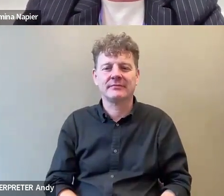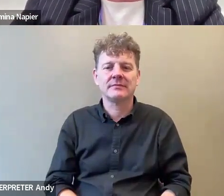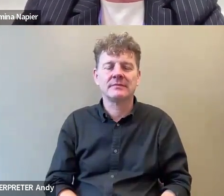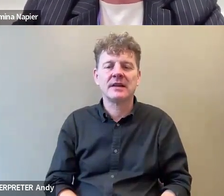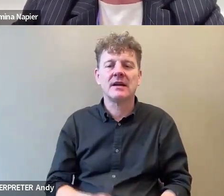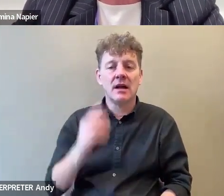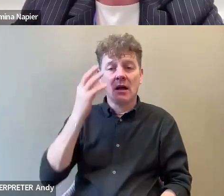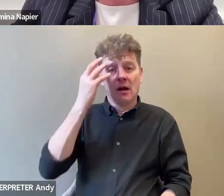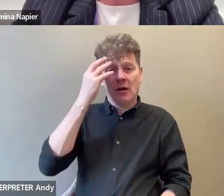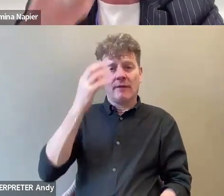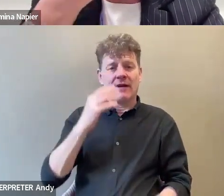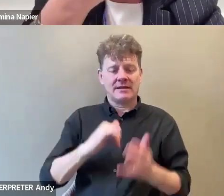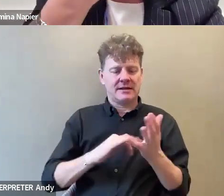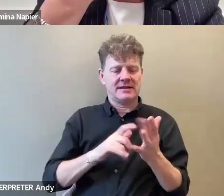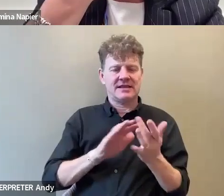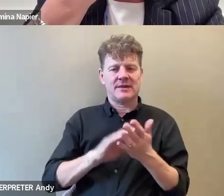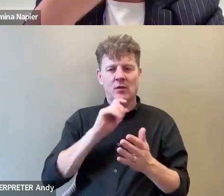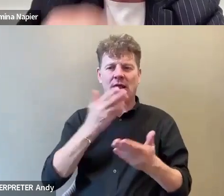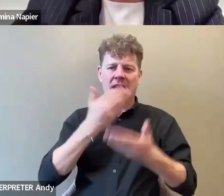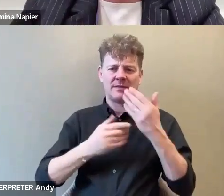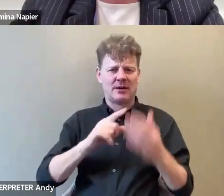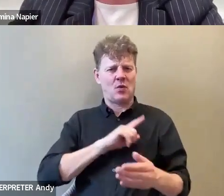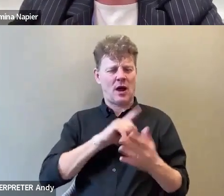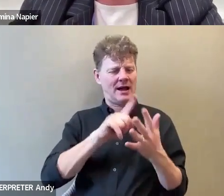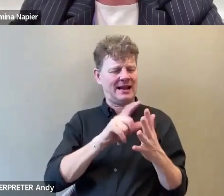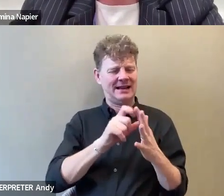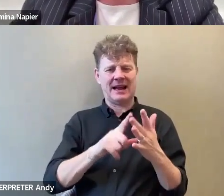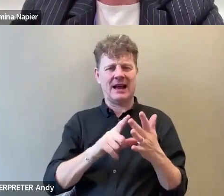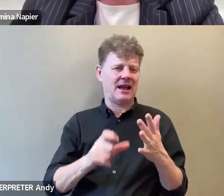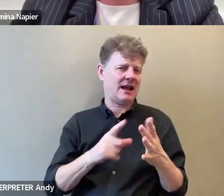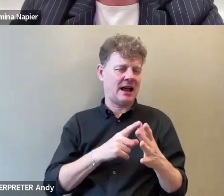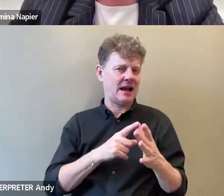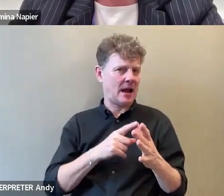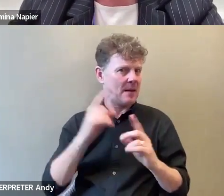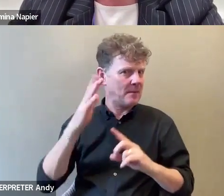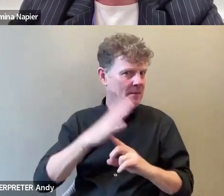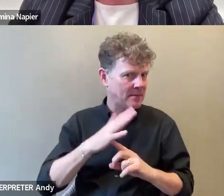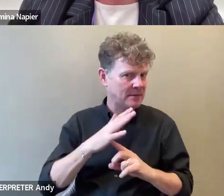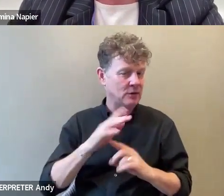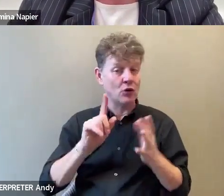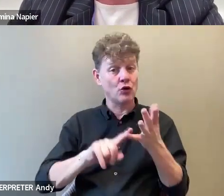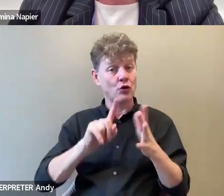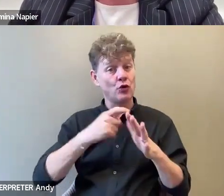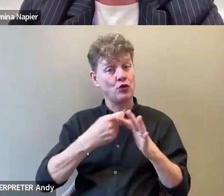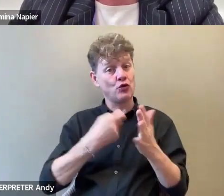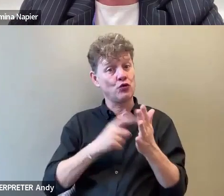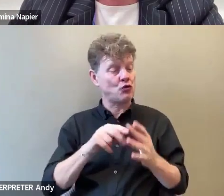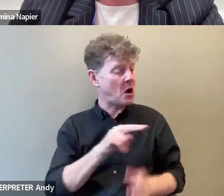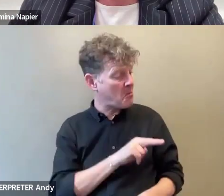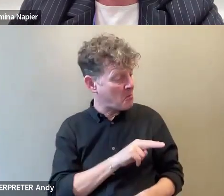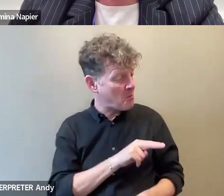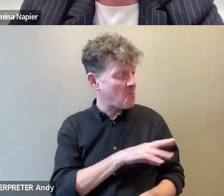And Professor Smith is going to talk to us about why the EDI Caucus matters and what will UKRI do differently as a result of the work of the